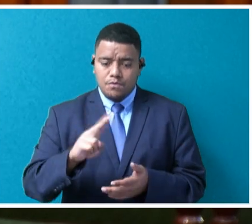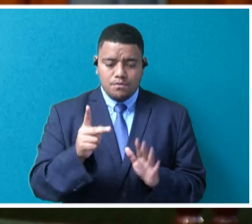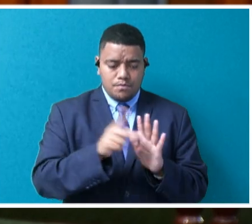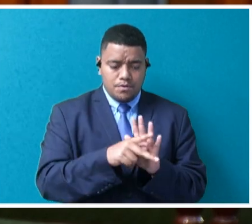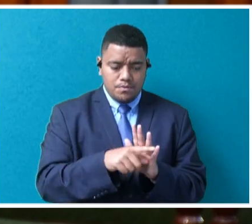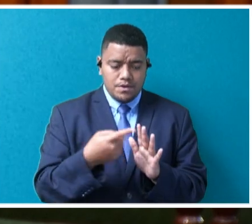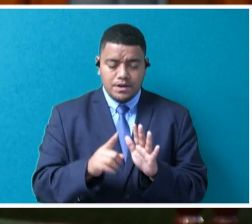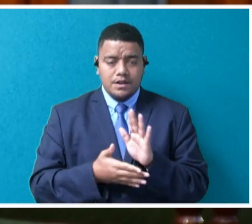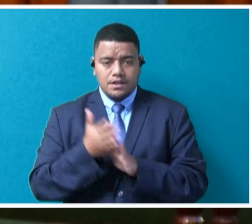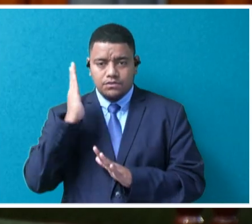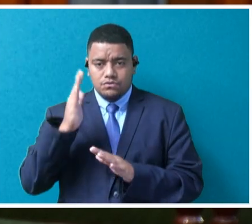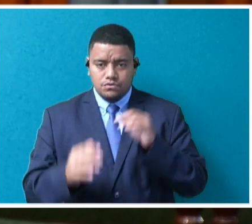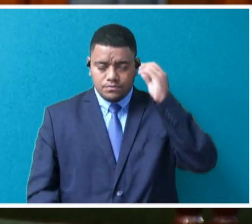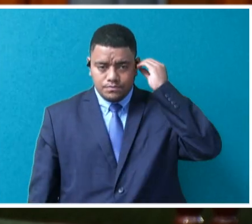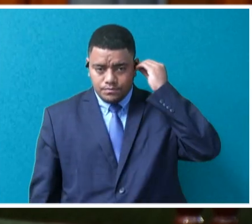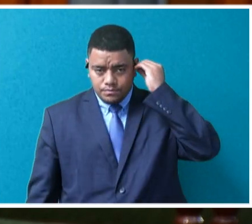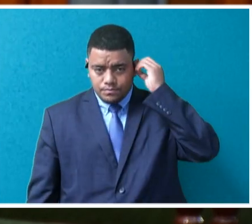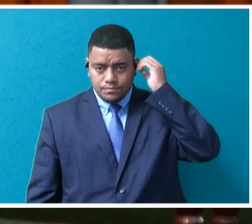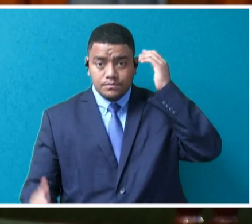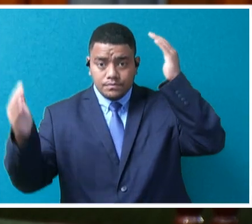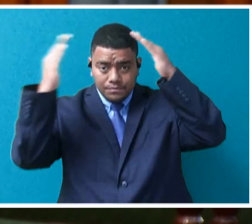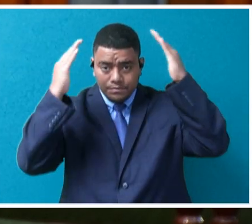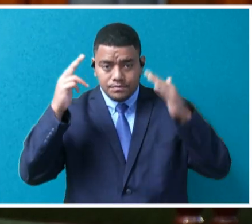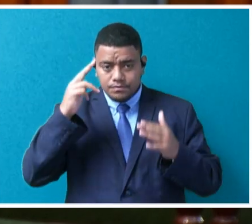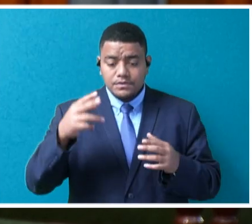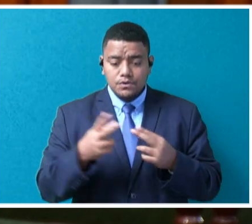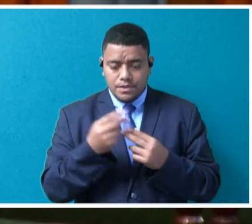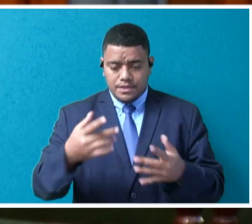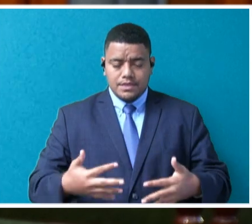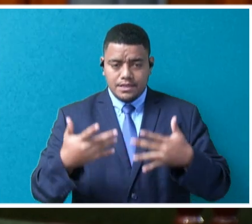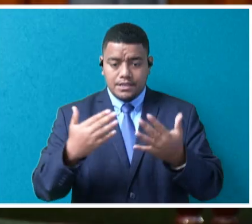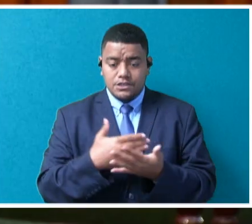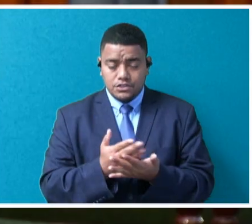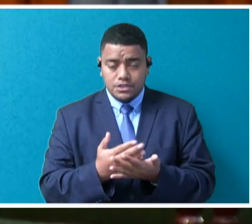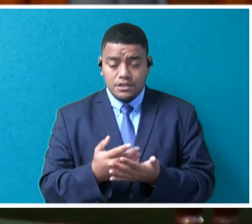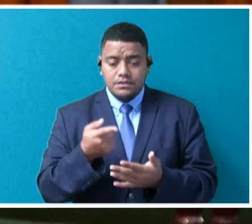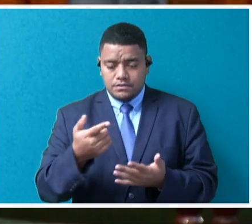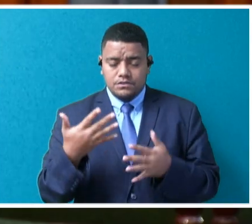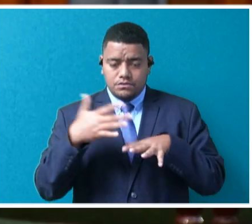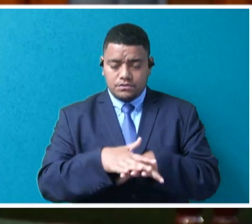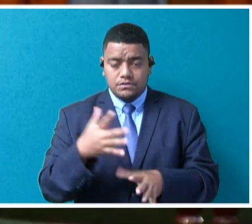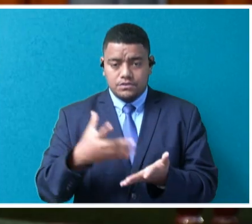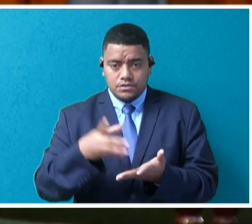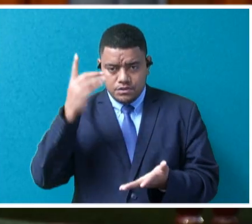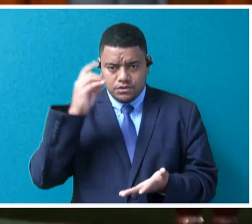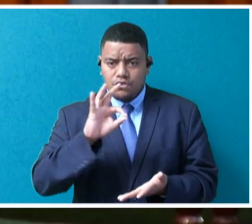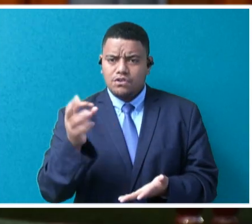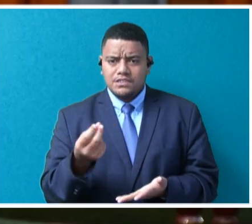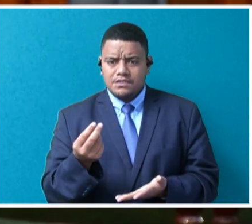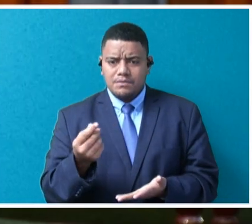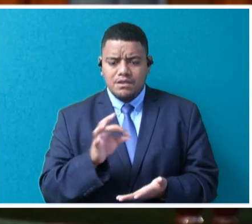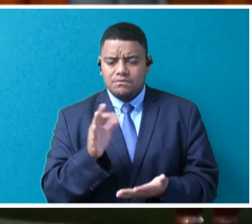primary and secondary school. Mr. Speaker, sir, with the data shared above, inclusive education is not simply an